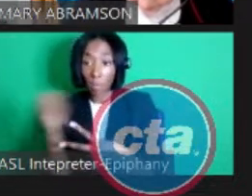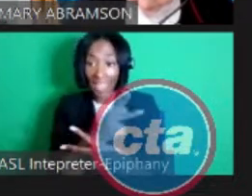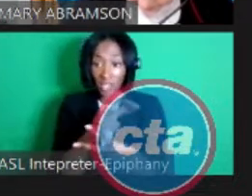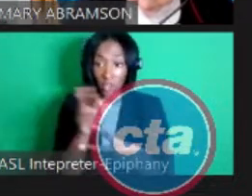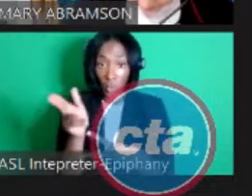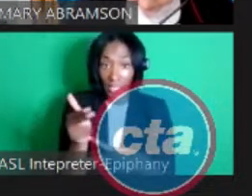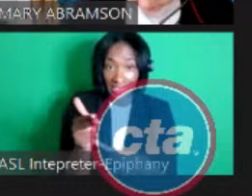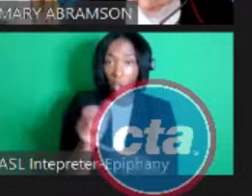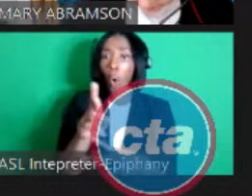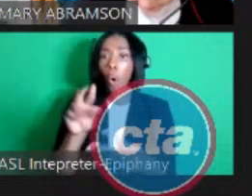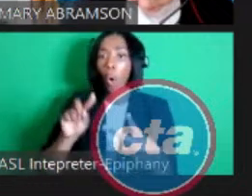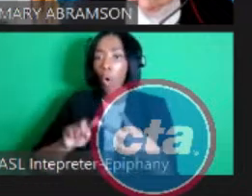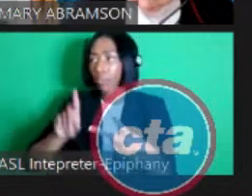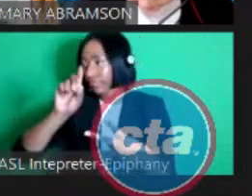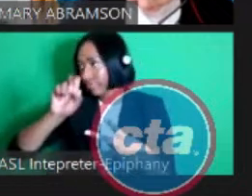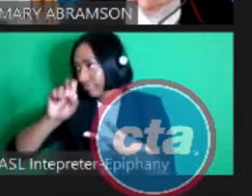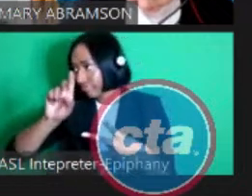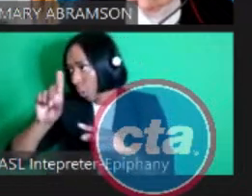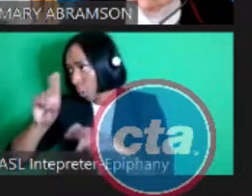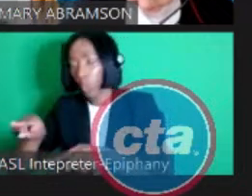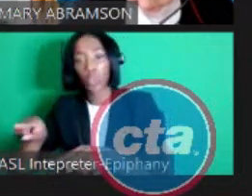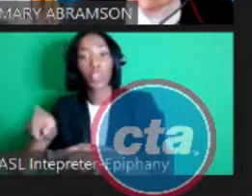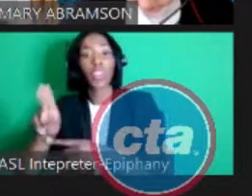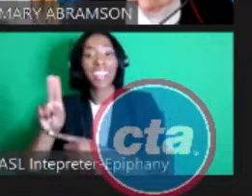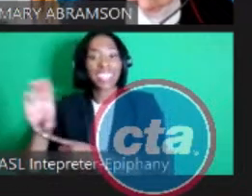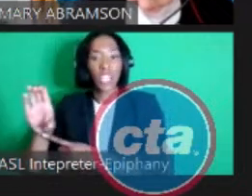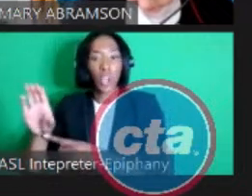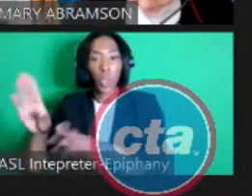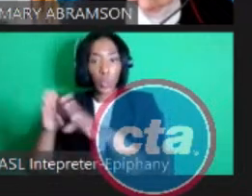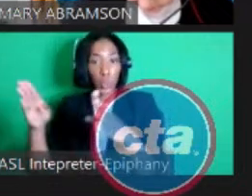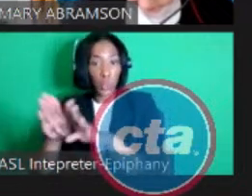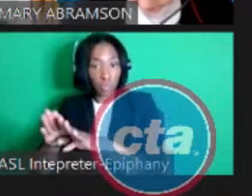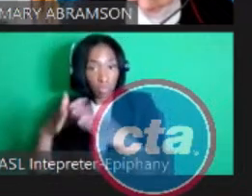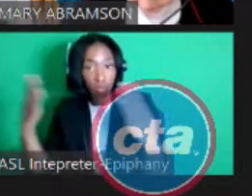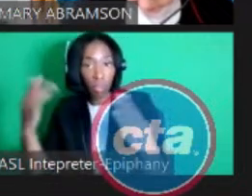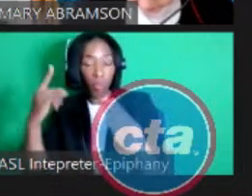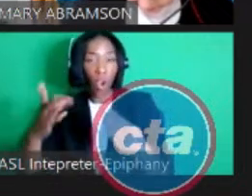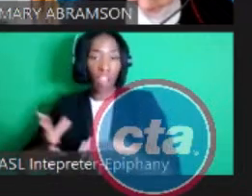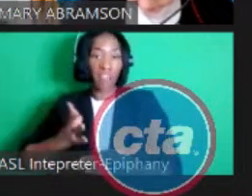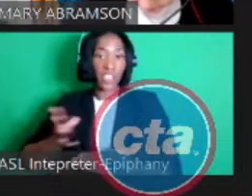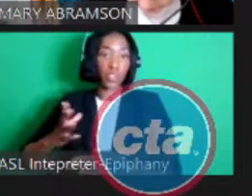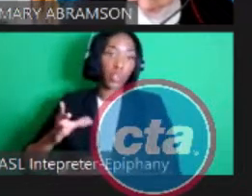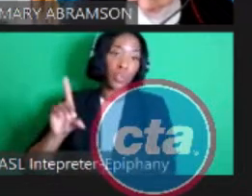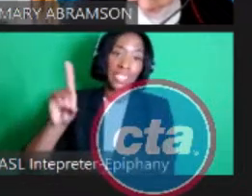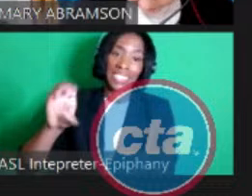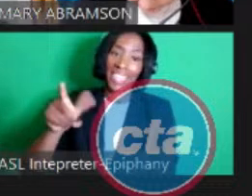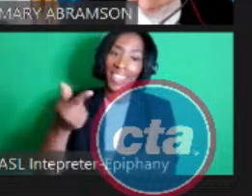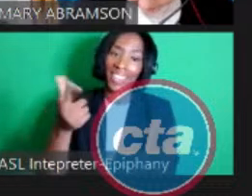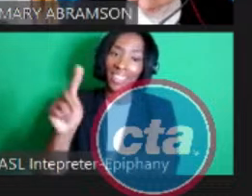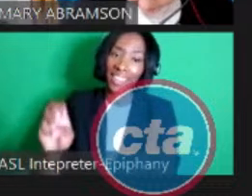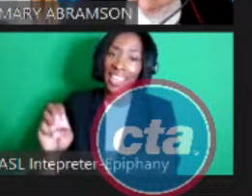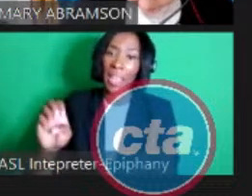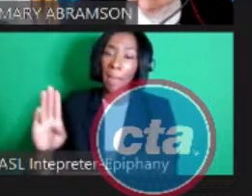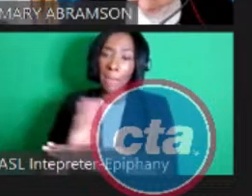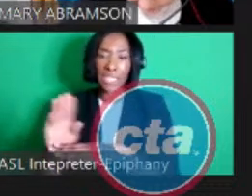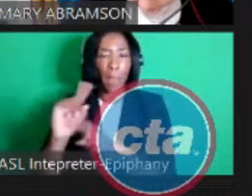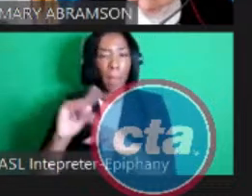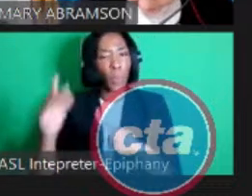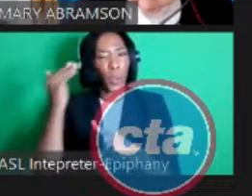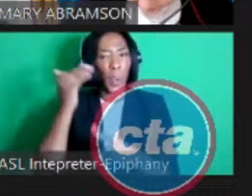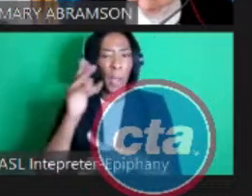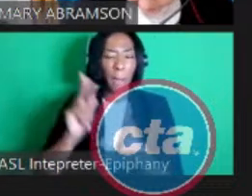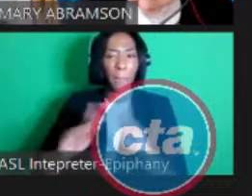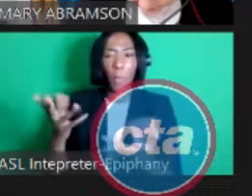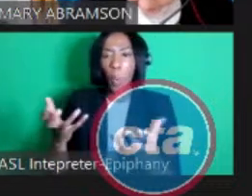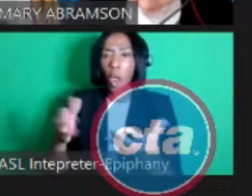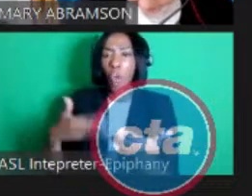over to the United Center. The United Center doors will open for official delegate business at about 5 o'clock. But we know people like to get there early, like to